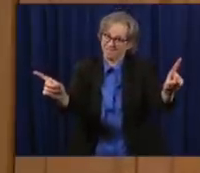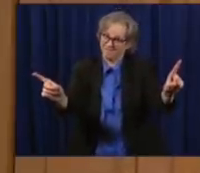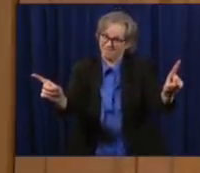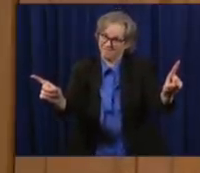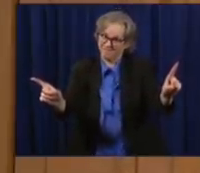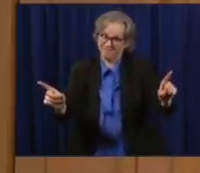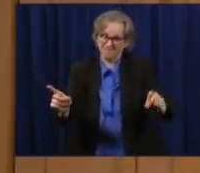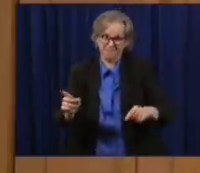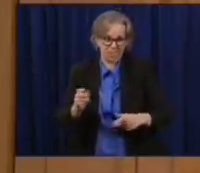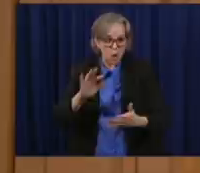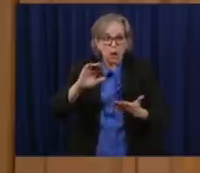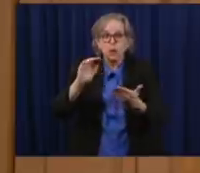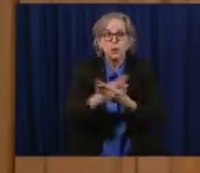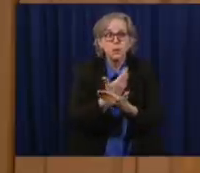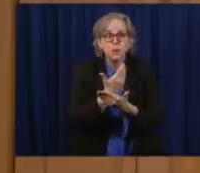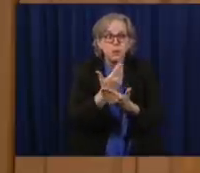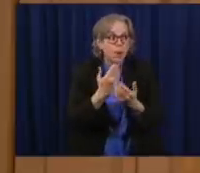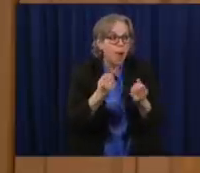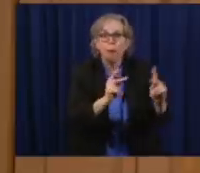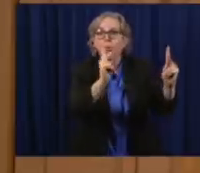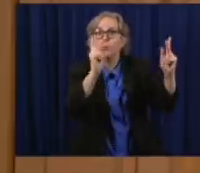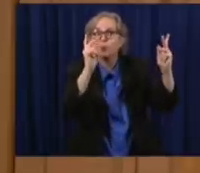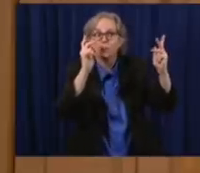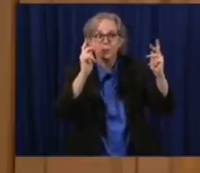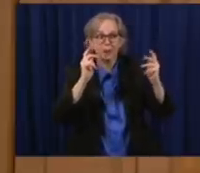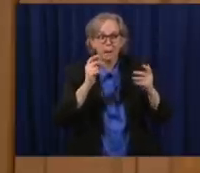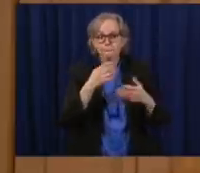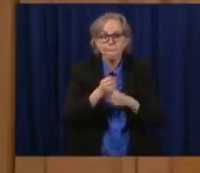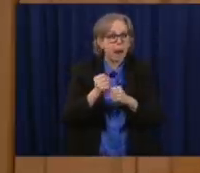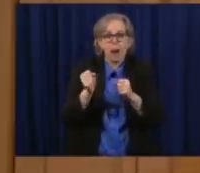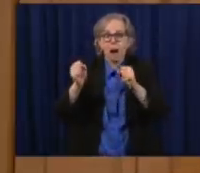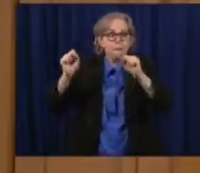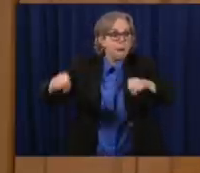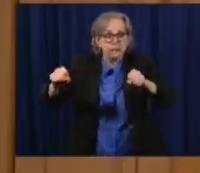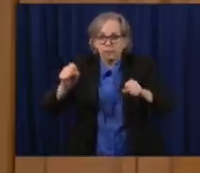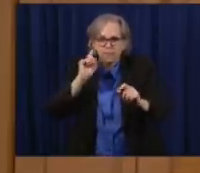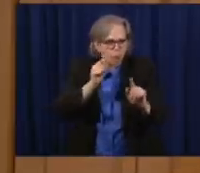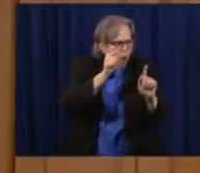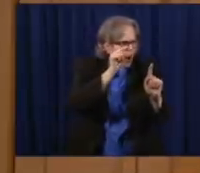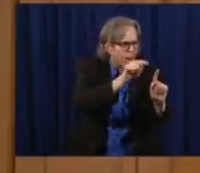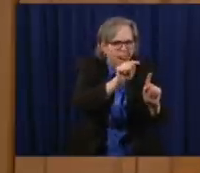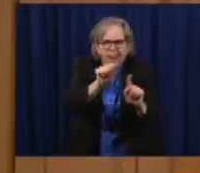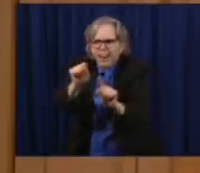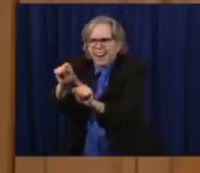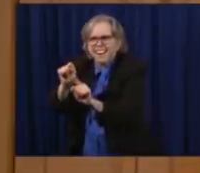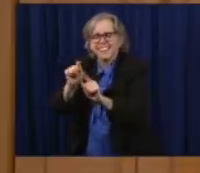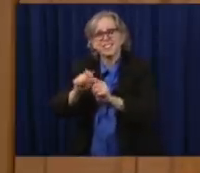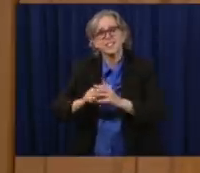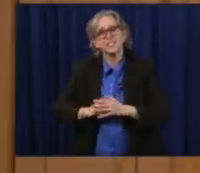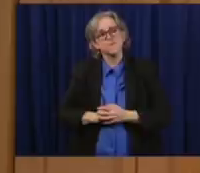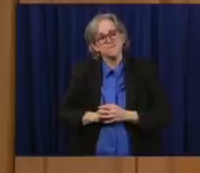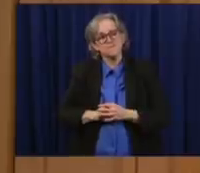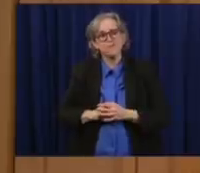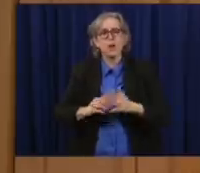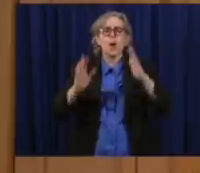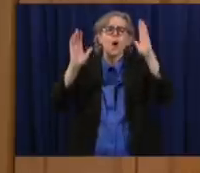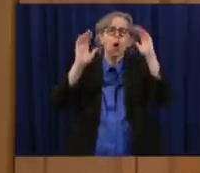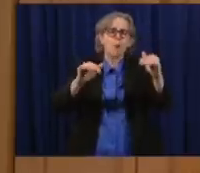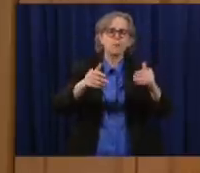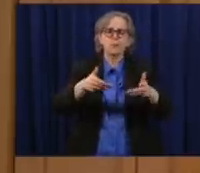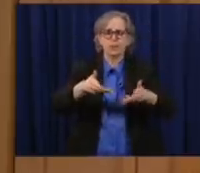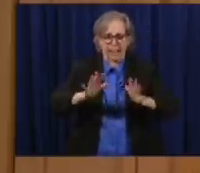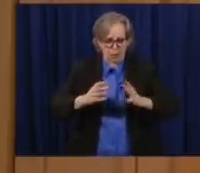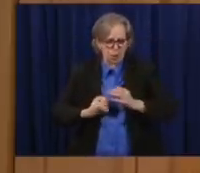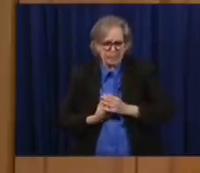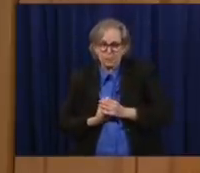made possible by each and every one of us. And so I just really hope you'll let those sparks of yourself continue